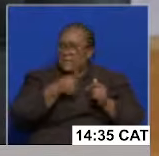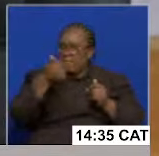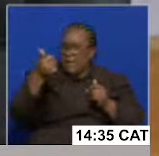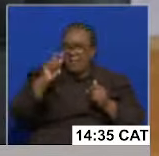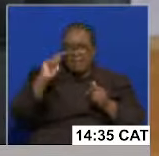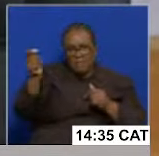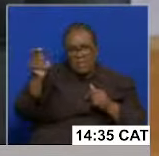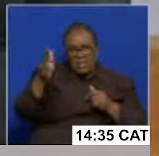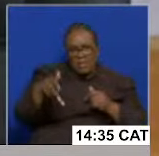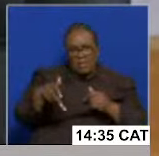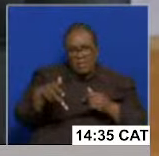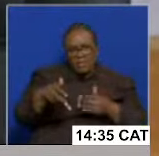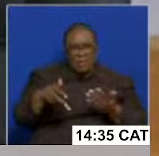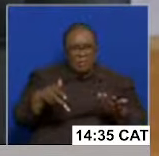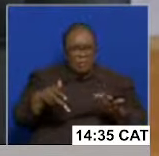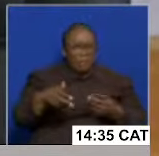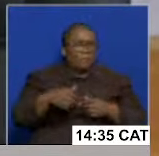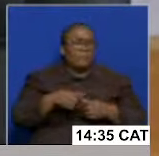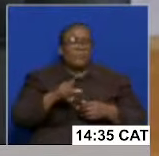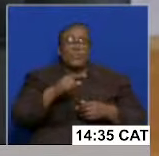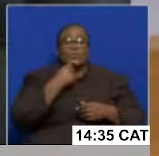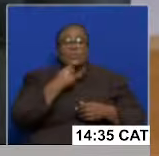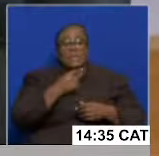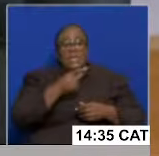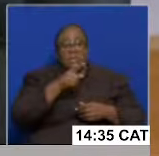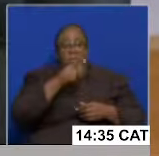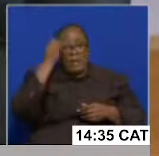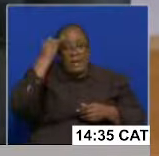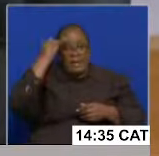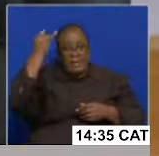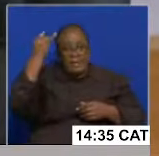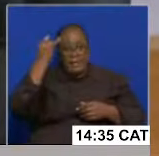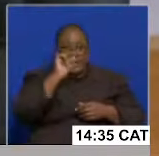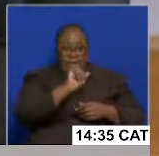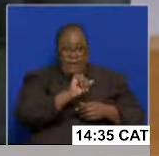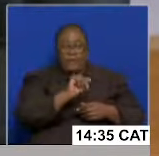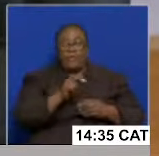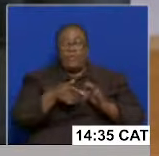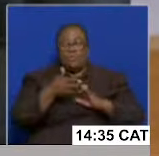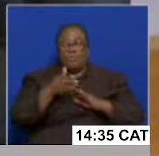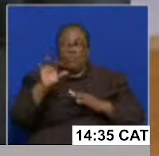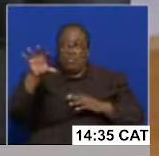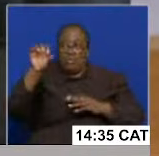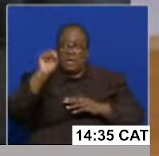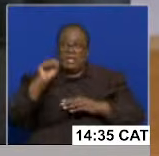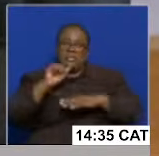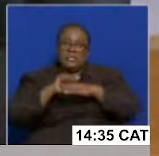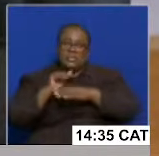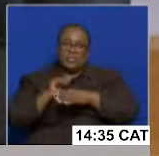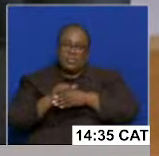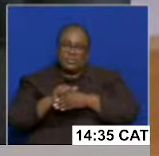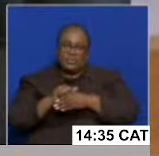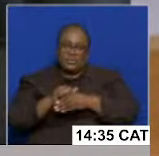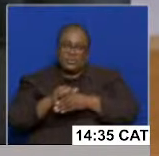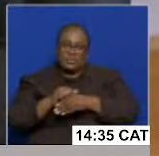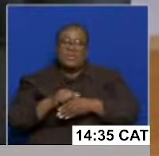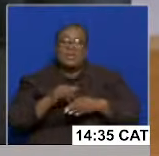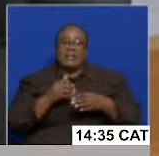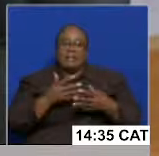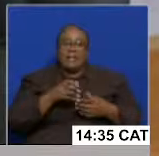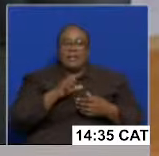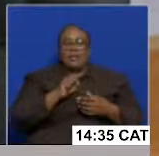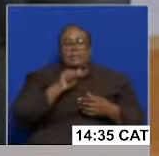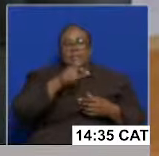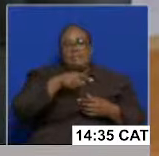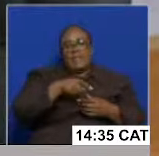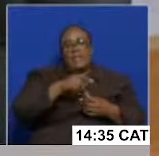your idea was you would collect the stones and then get the SAP 13 completed